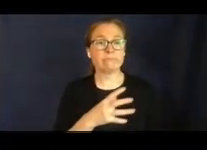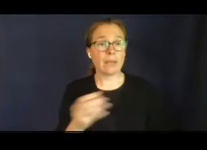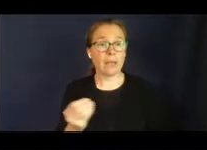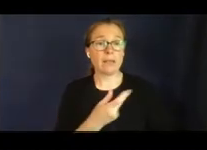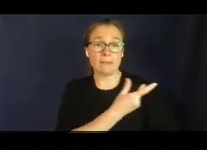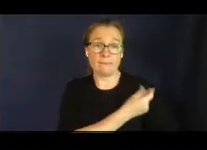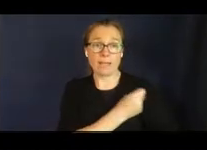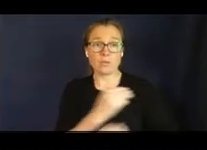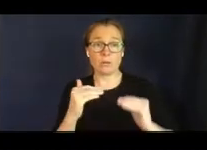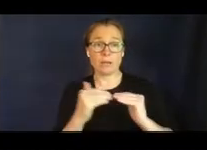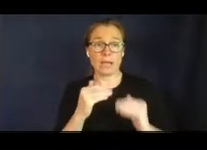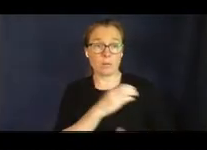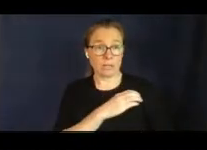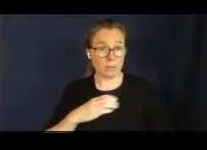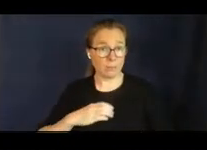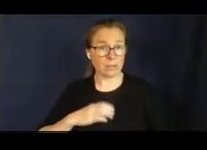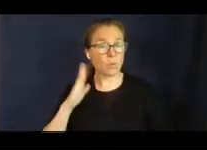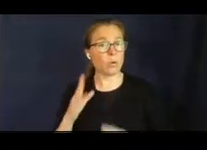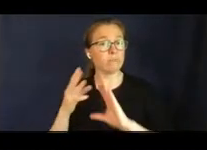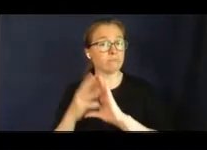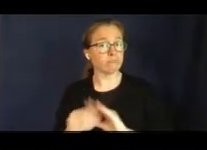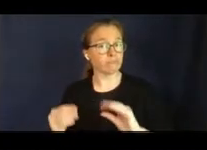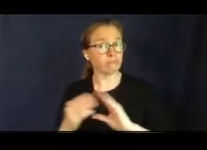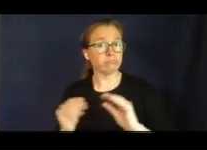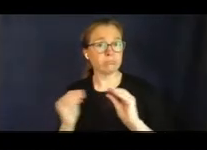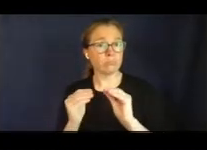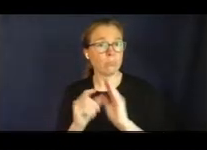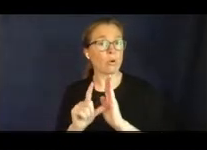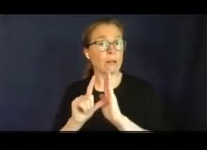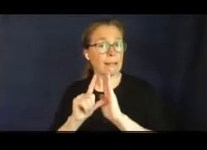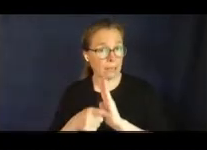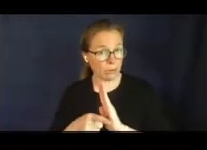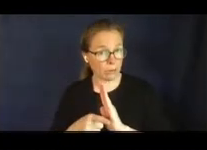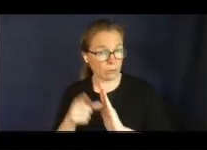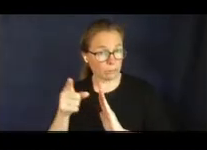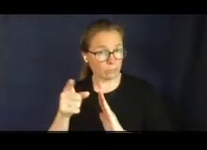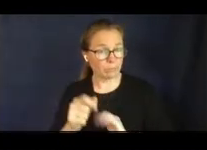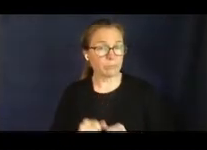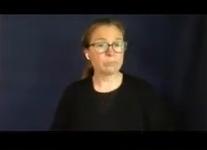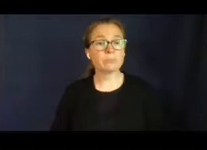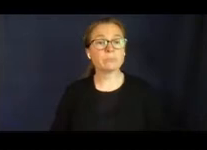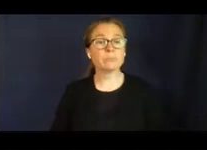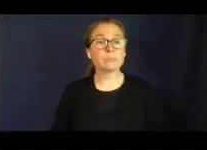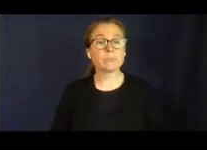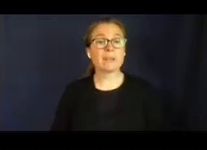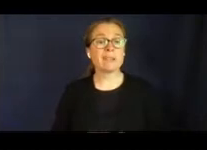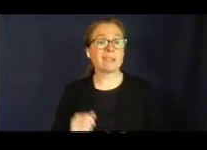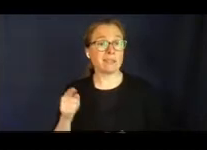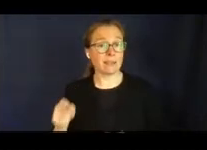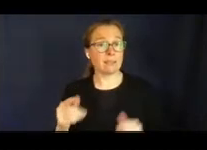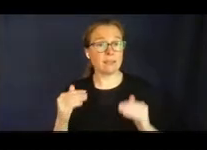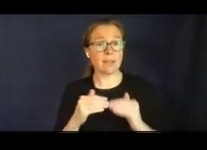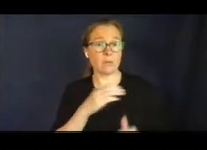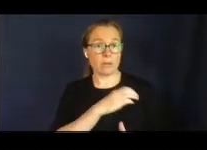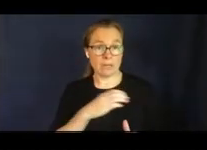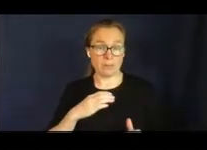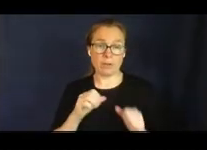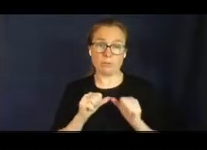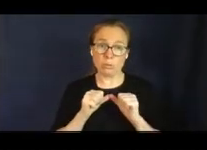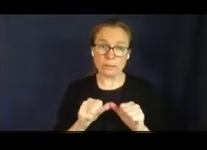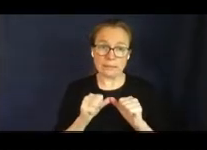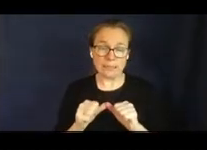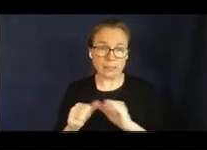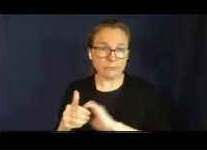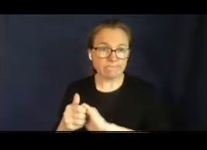Committee, and you'll hear more about that later as Chair Munfries mentioned, our Vaccine Equity Committee will continue to collaborate with